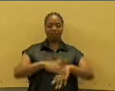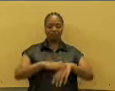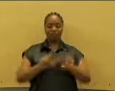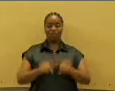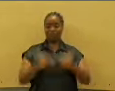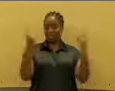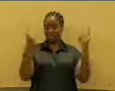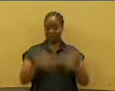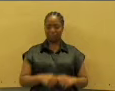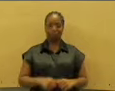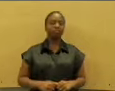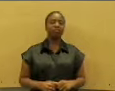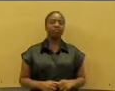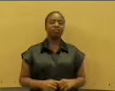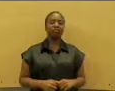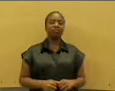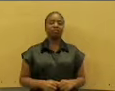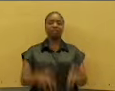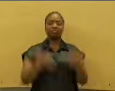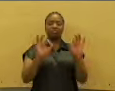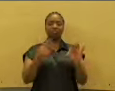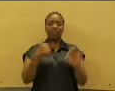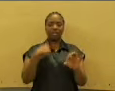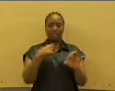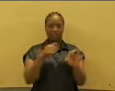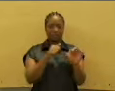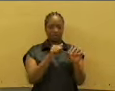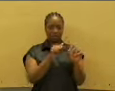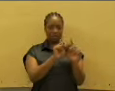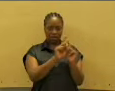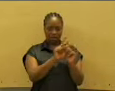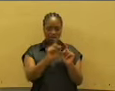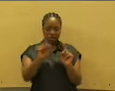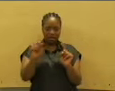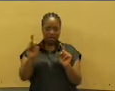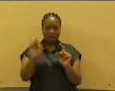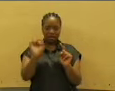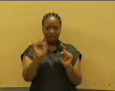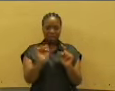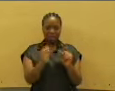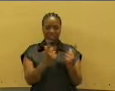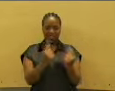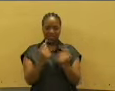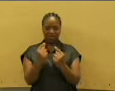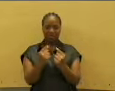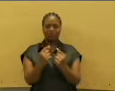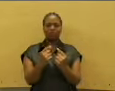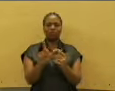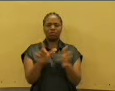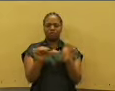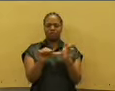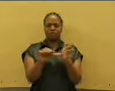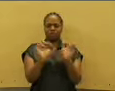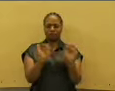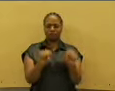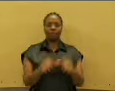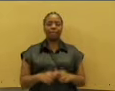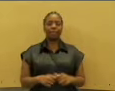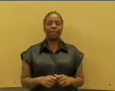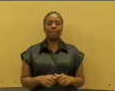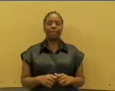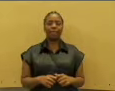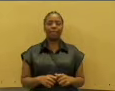right? So yeah, that's intersectionality. Again, put it in your essays for humanities. It's very important. So